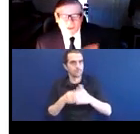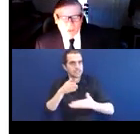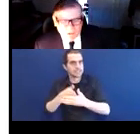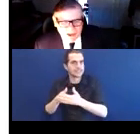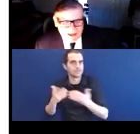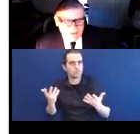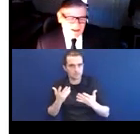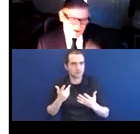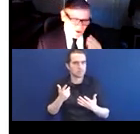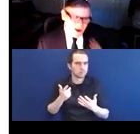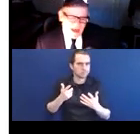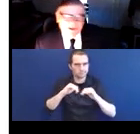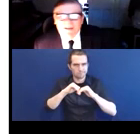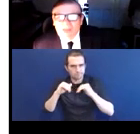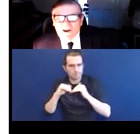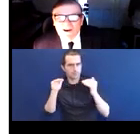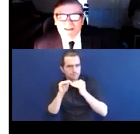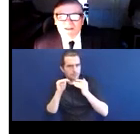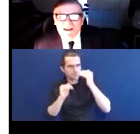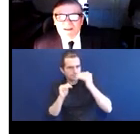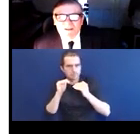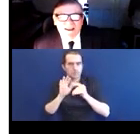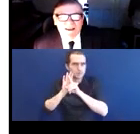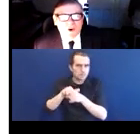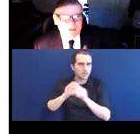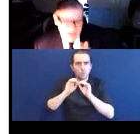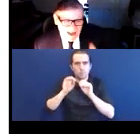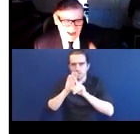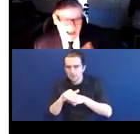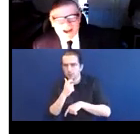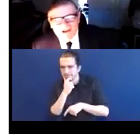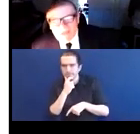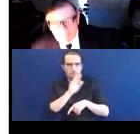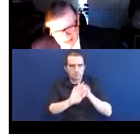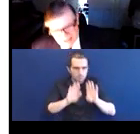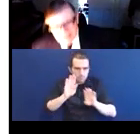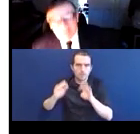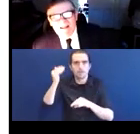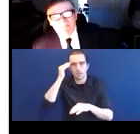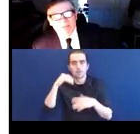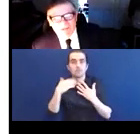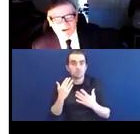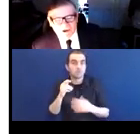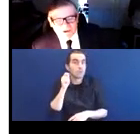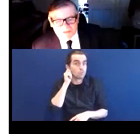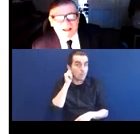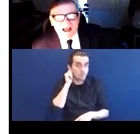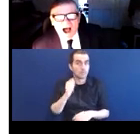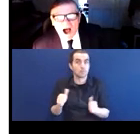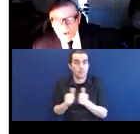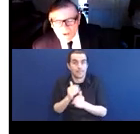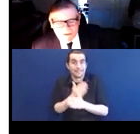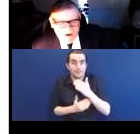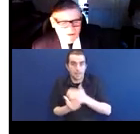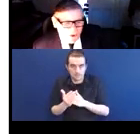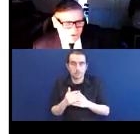on women with disabilities or ethnic minorities with disabilities or particular underrepresented impairment groups are